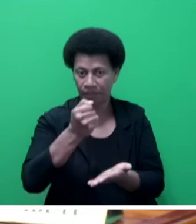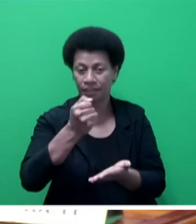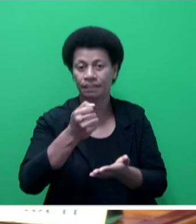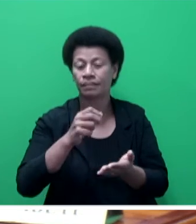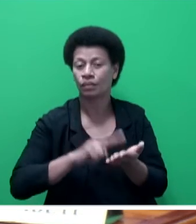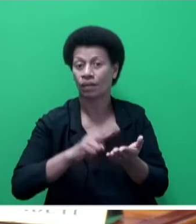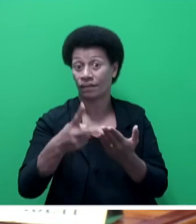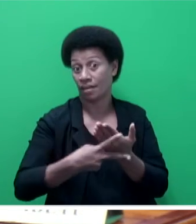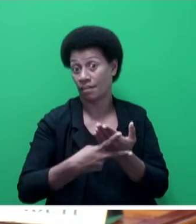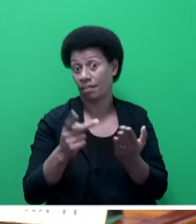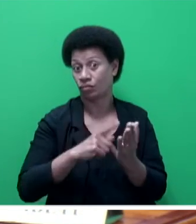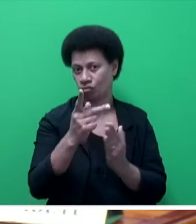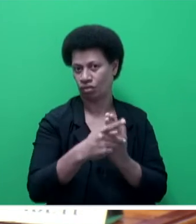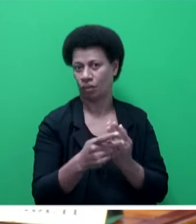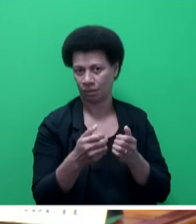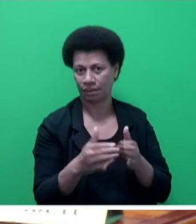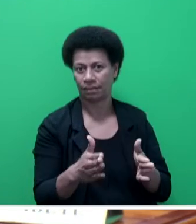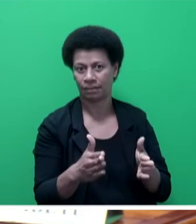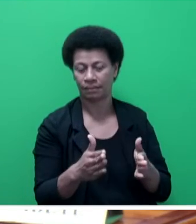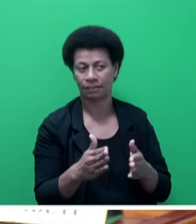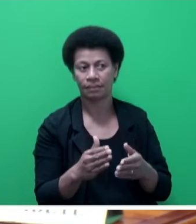November this year, Mr. Speaker, sir, where we will